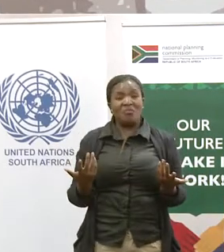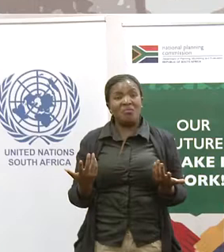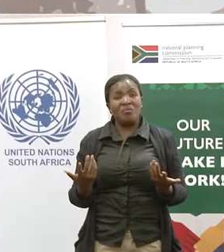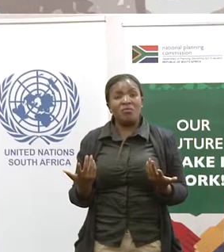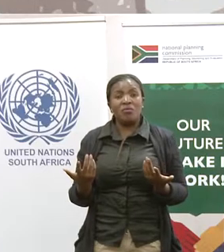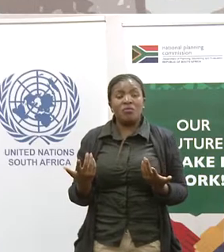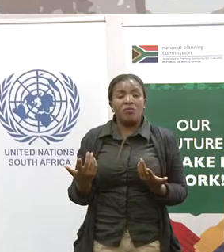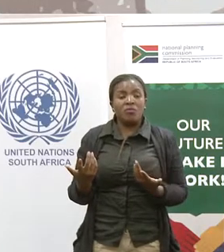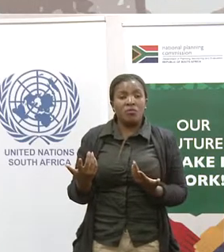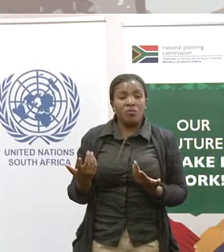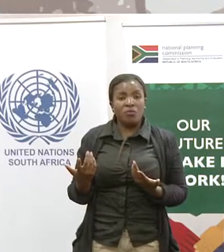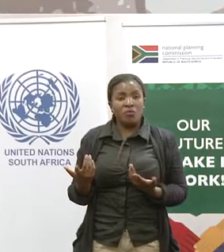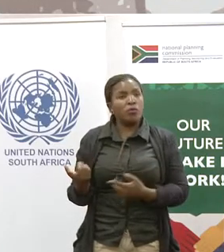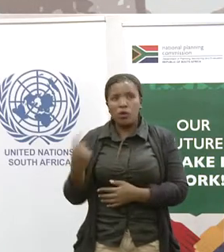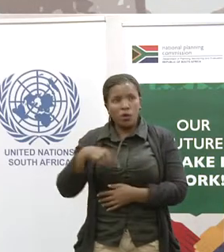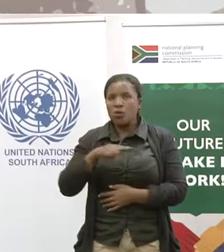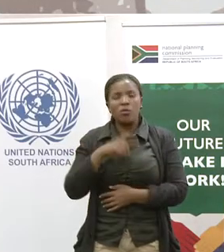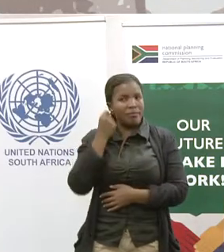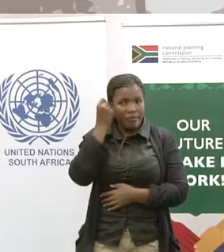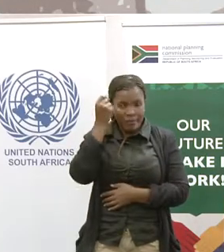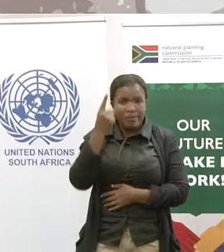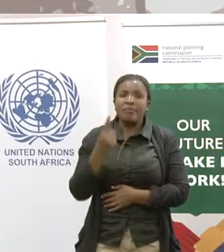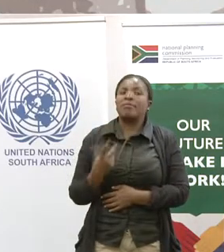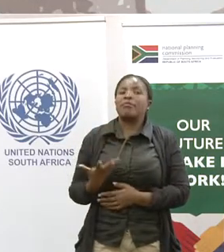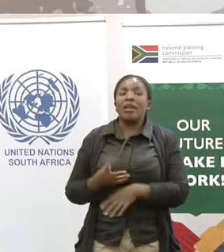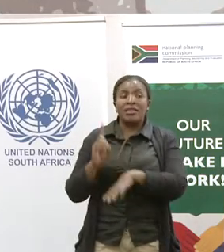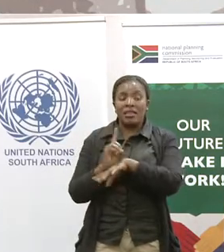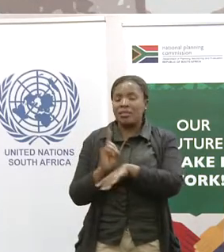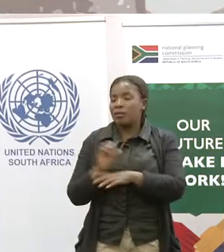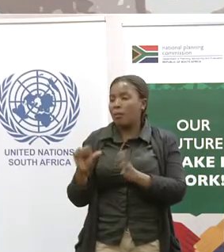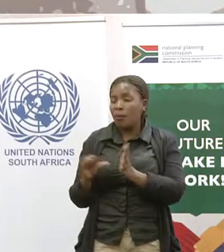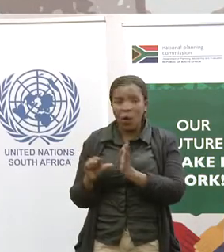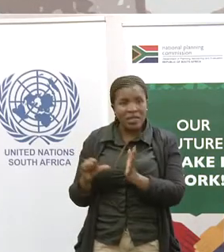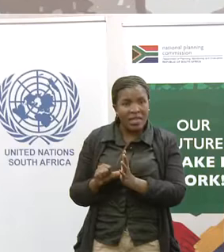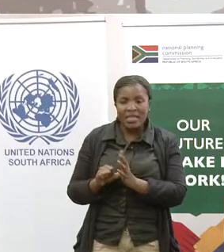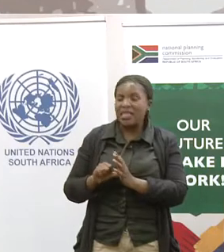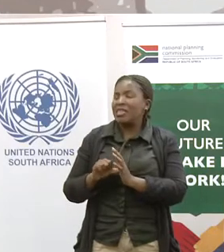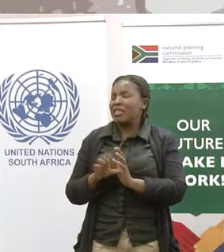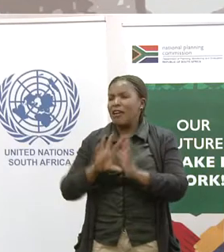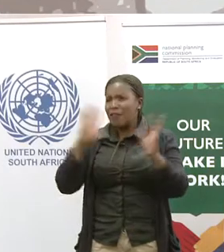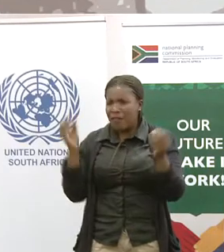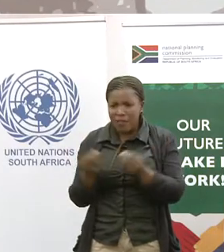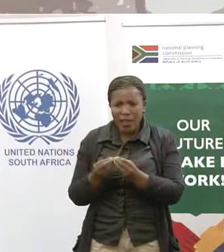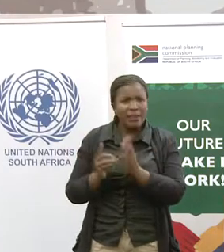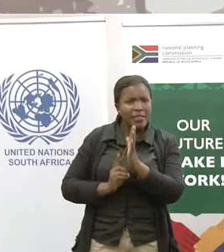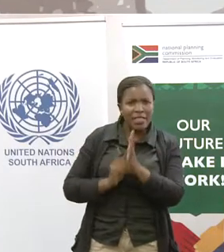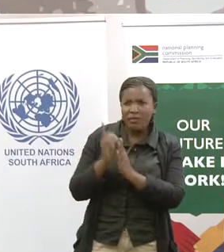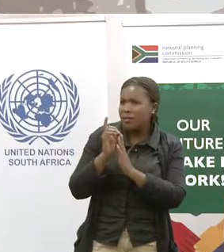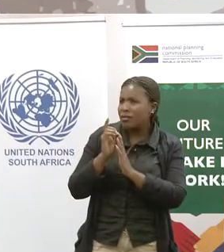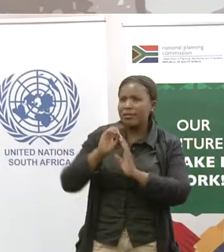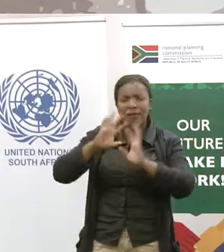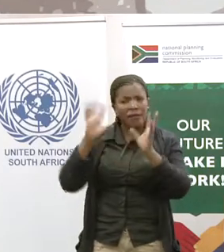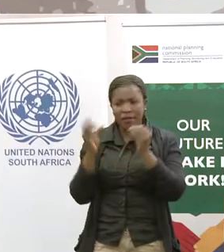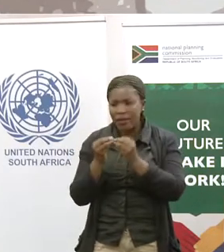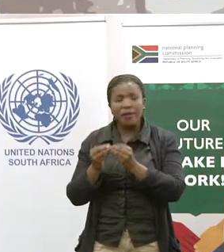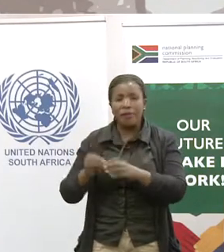is information, data is power, data is important for development, for planning. So we've passed the Disability